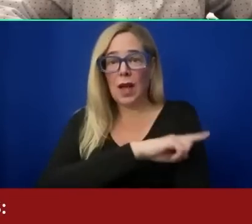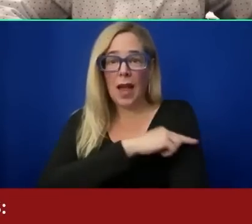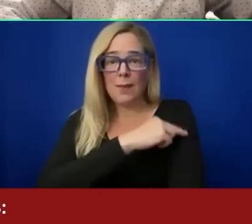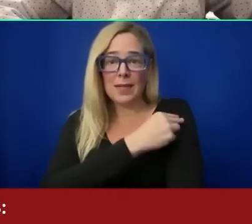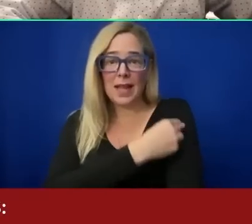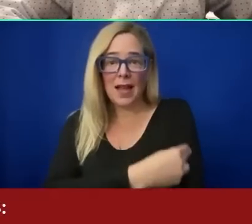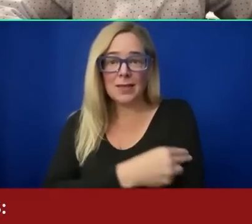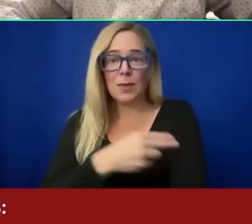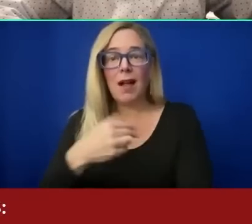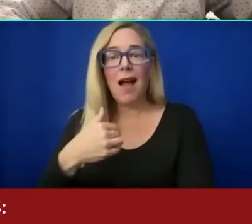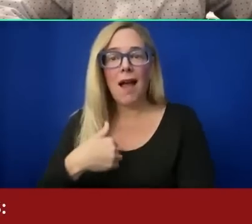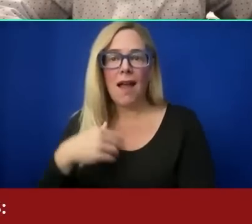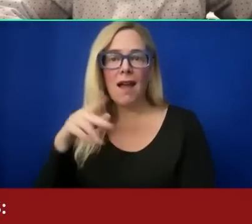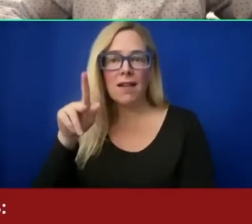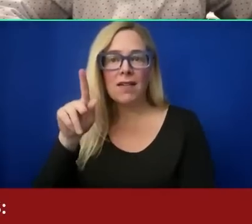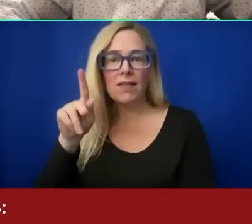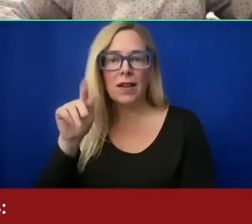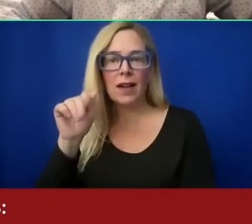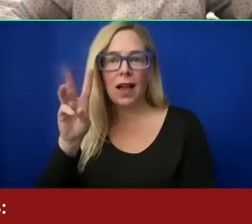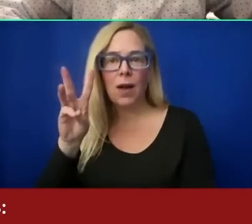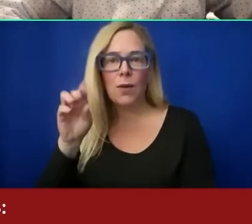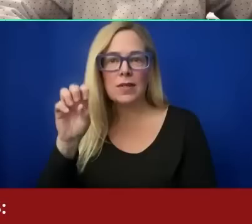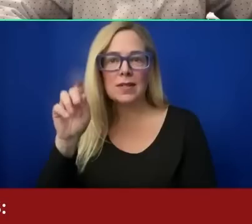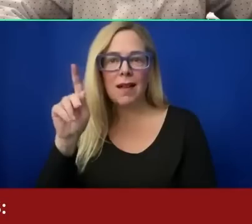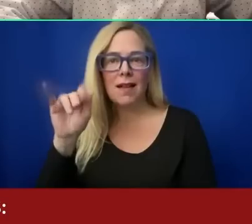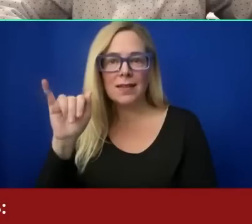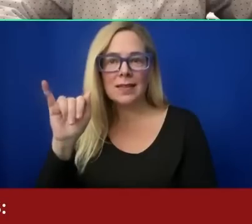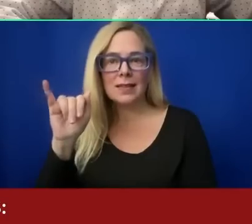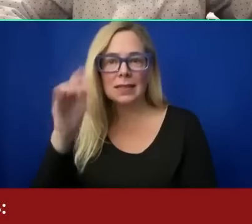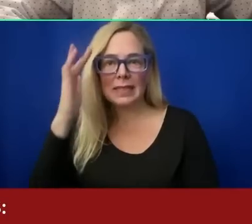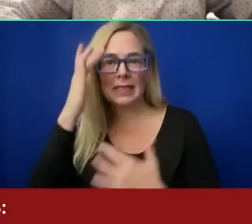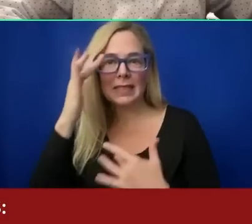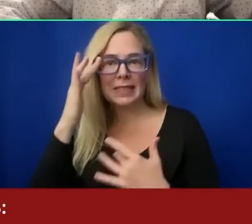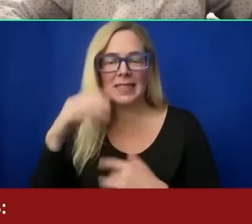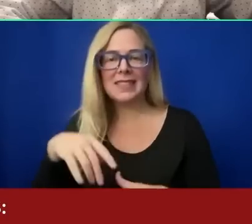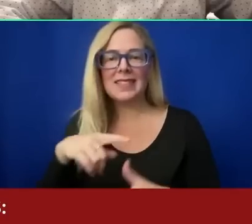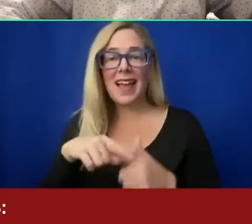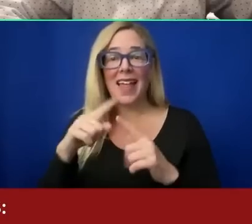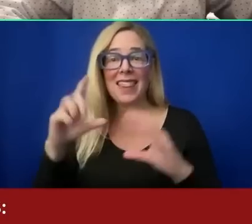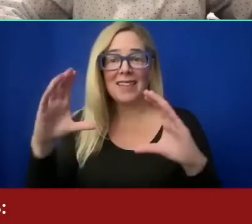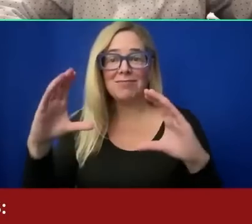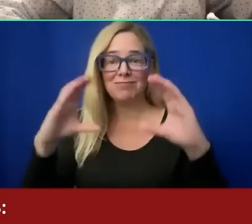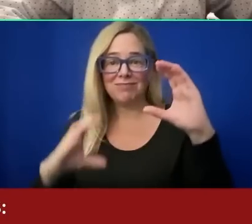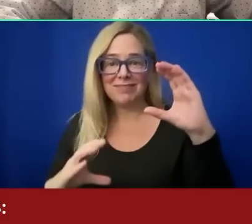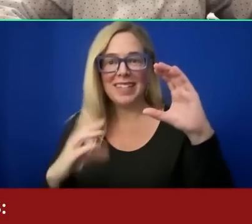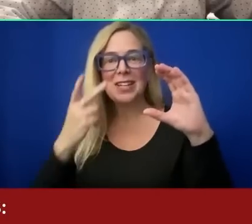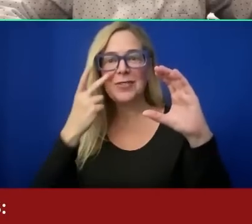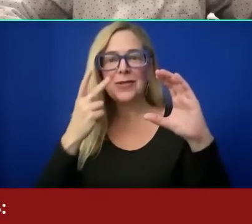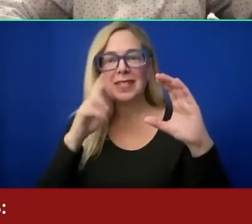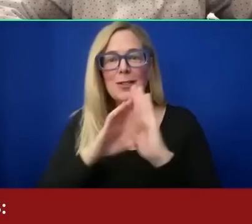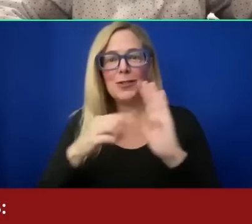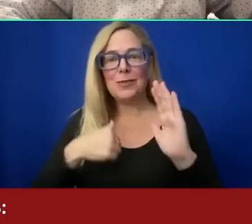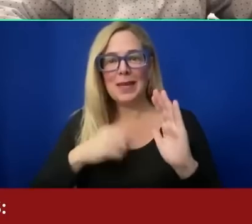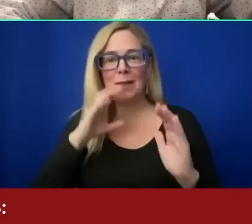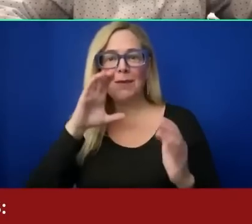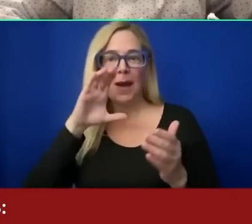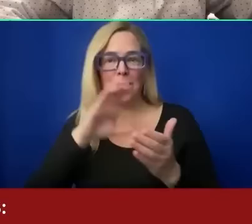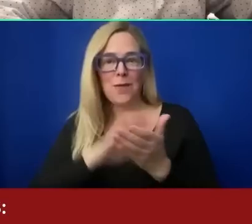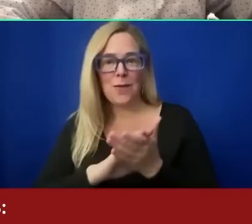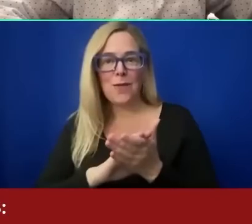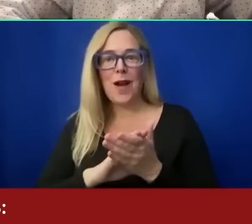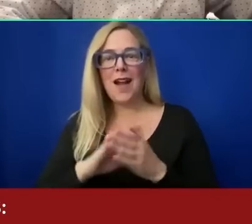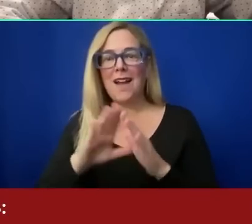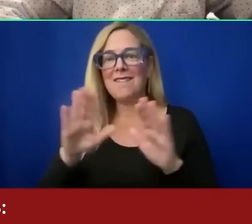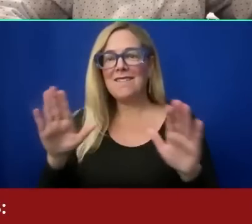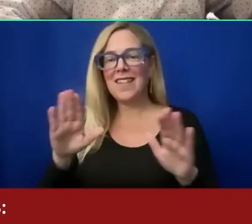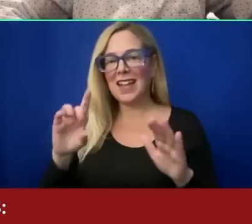disease. And then the bottom right is a picture of myself and my wife and our 2 dogs. We now have a child. The child is not